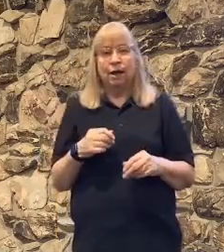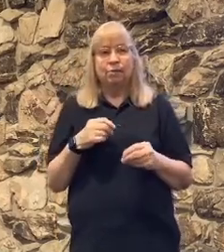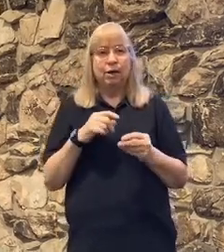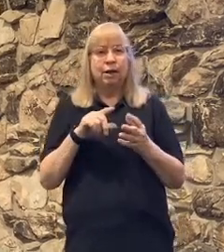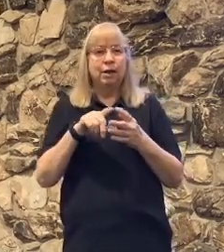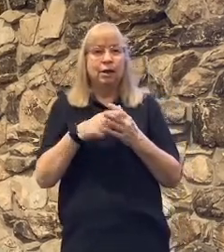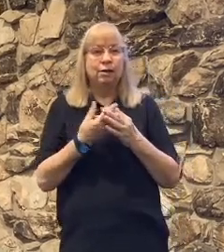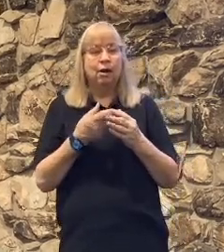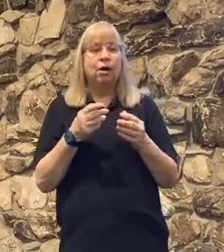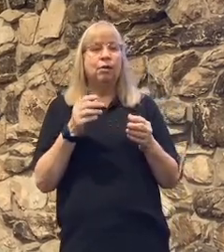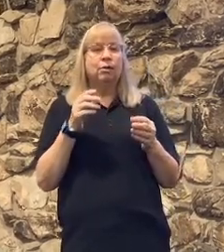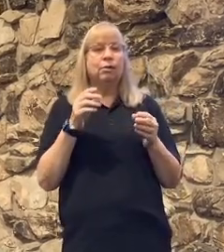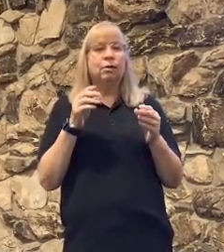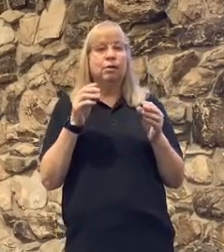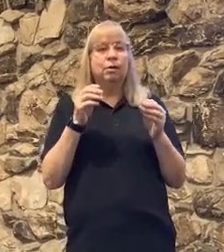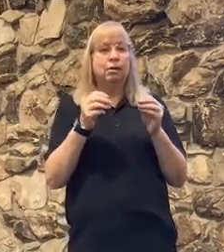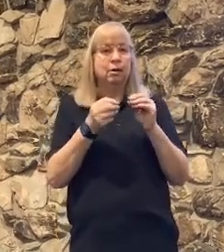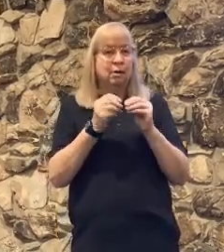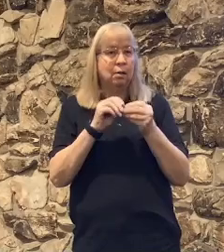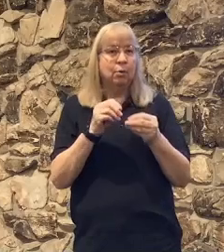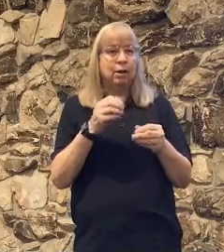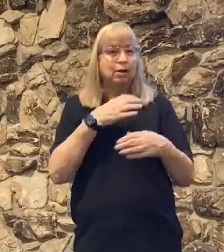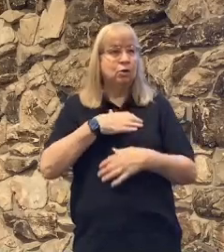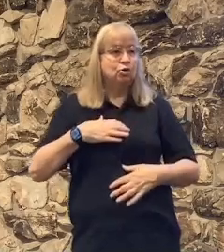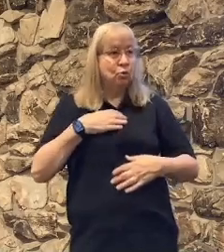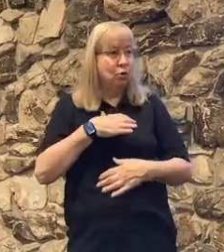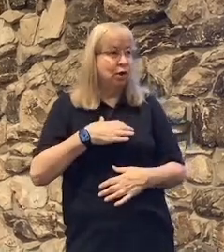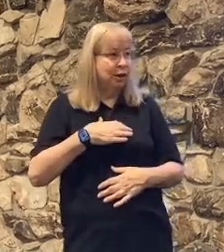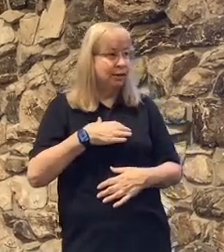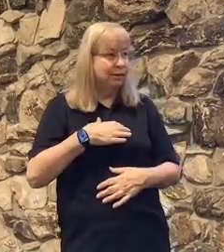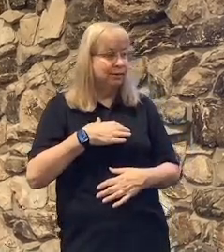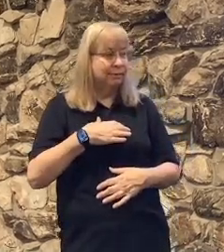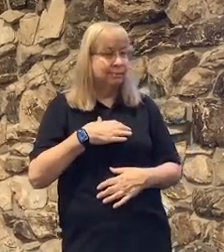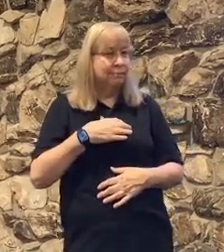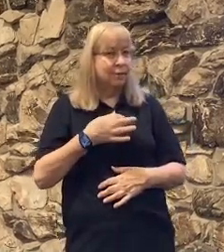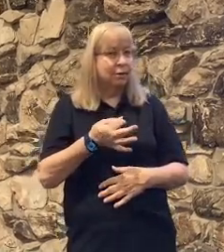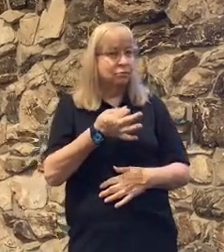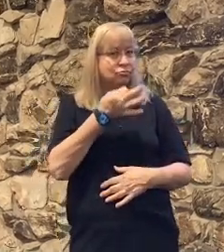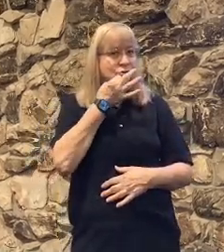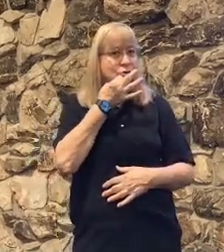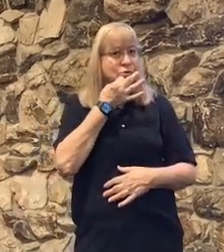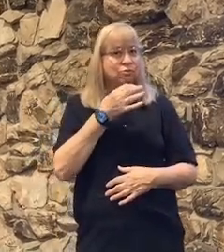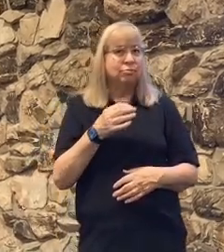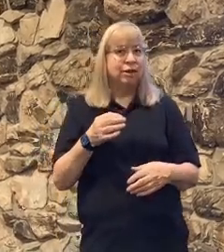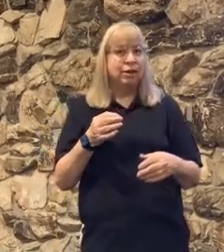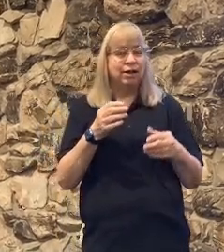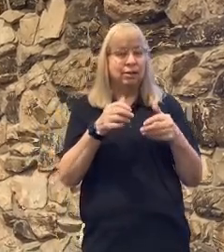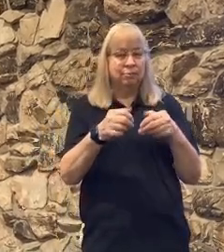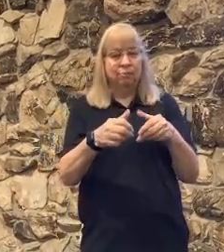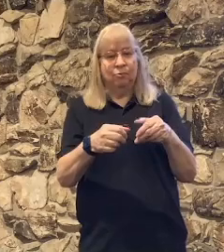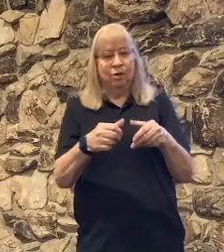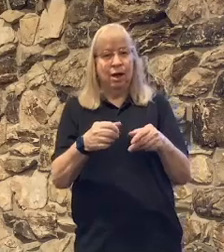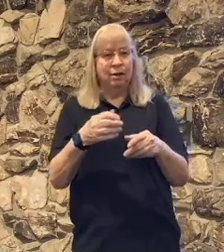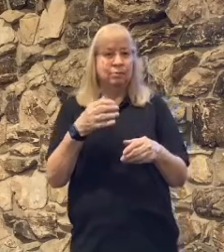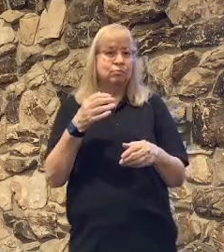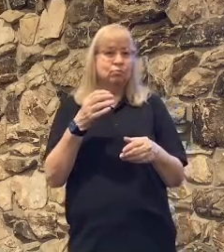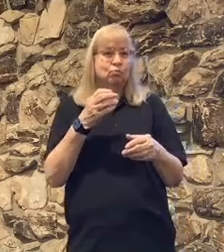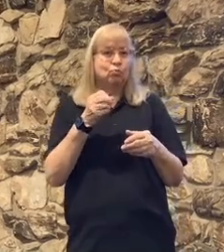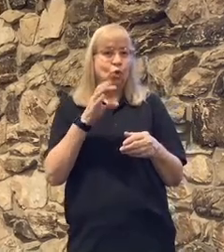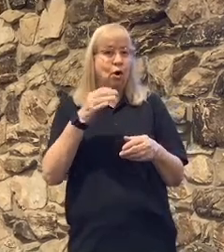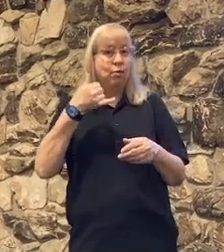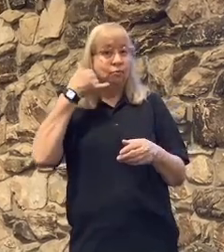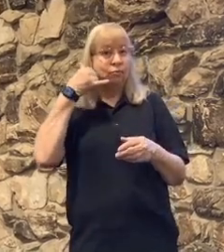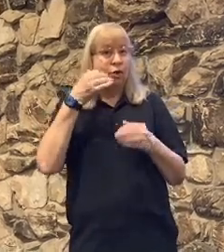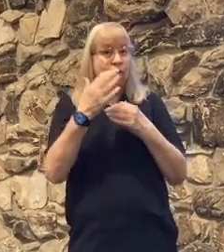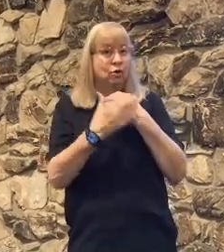joys. And pretty soon, in a text message or in a phone call, she'll